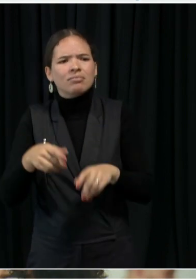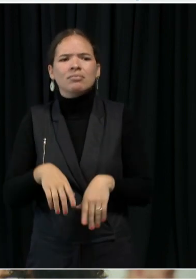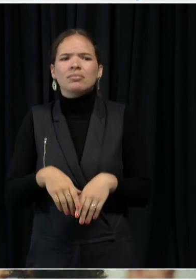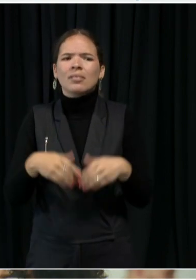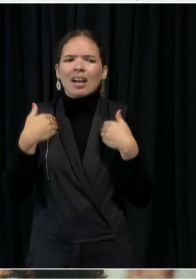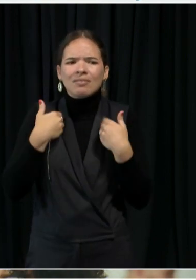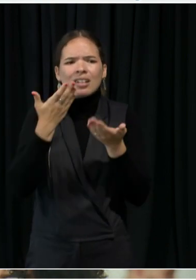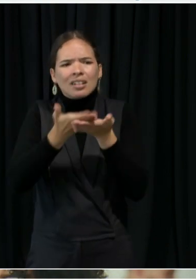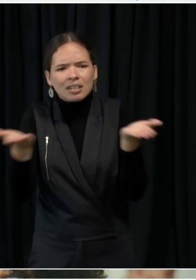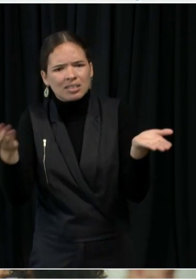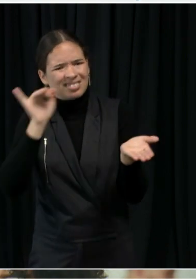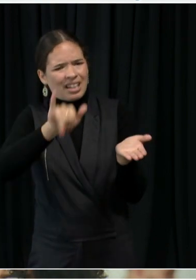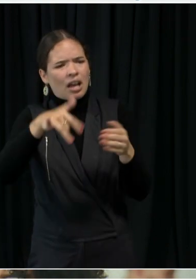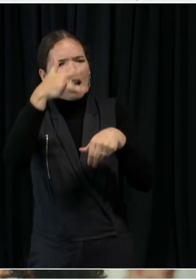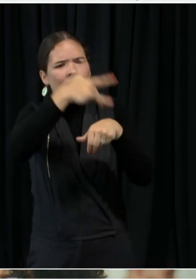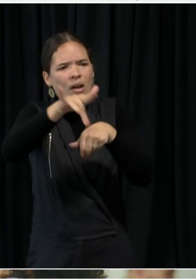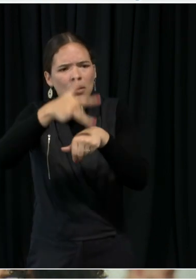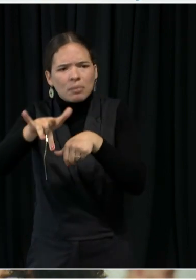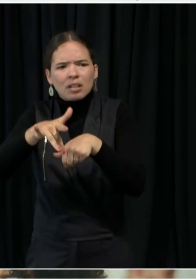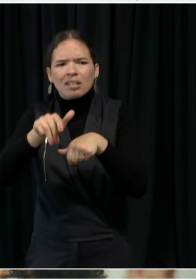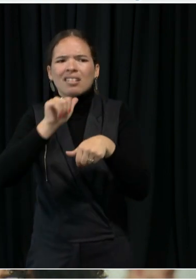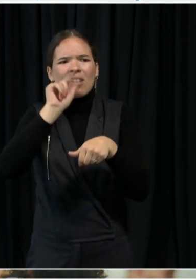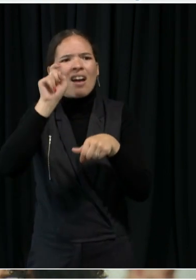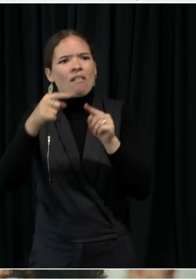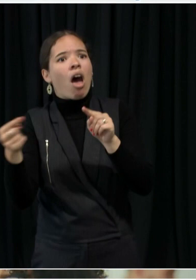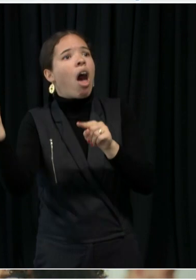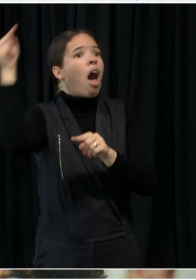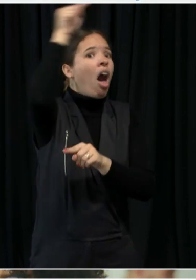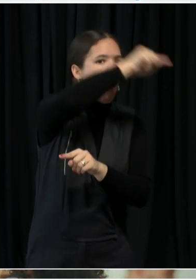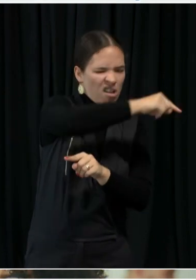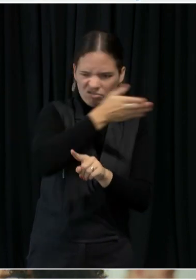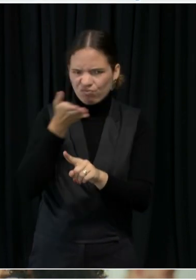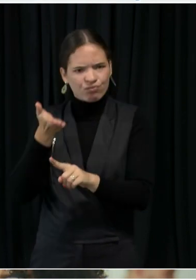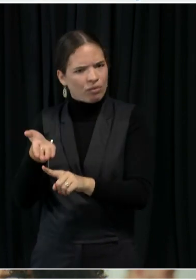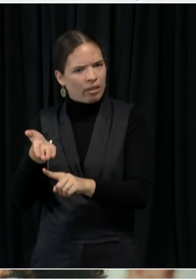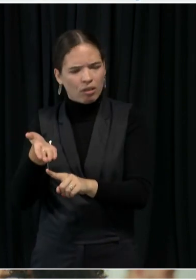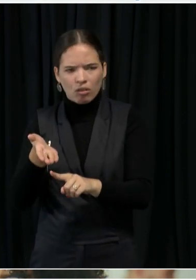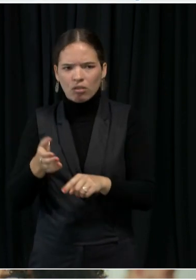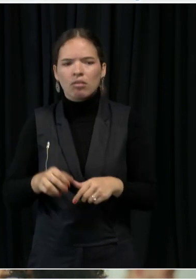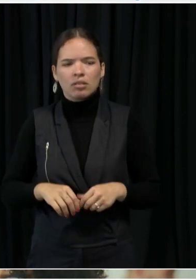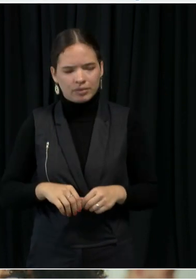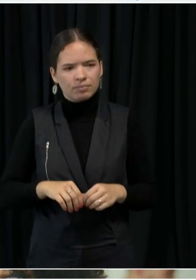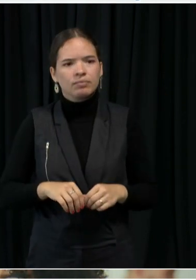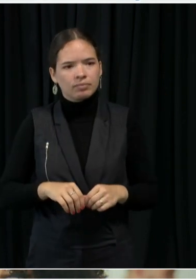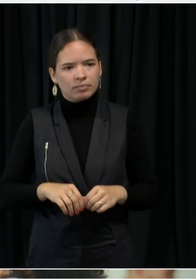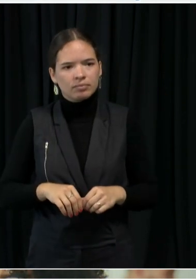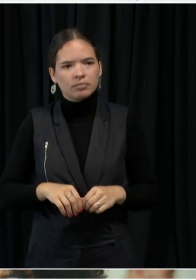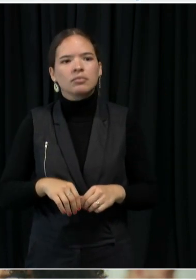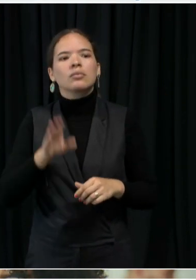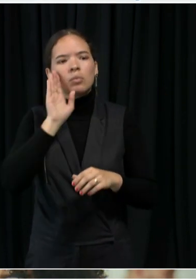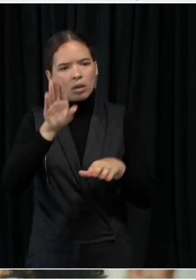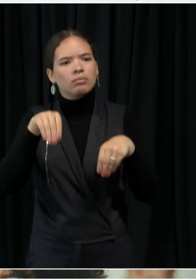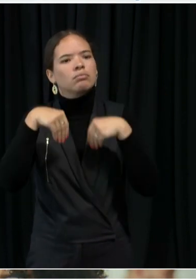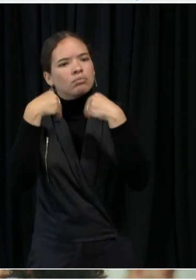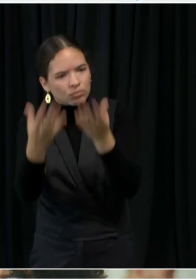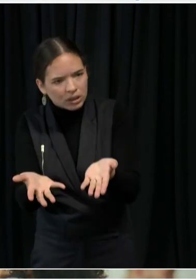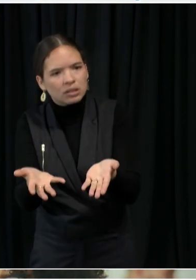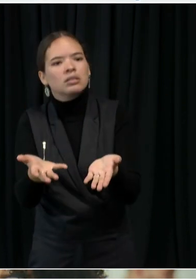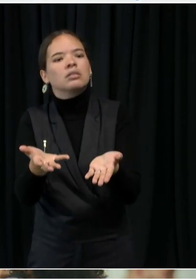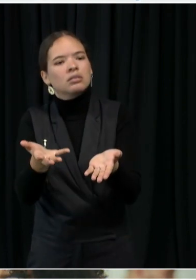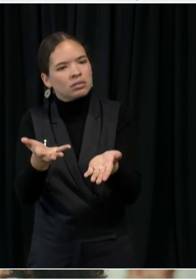vast majority of the health care that the citizens of this area will need. And we're going to provide that